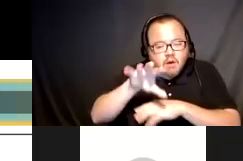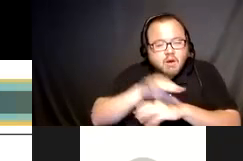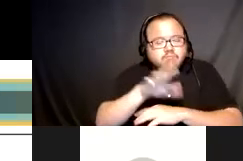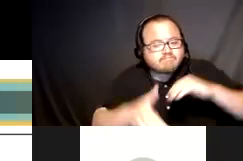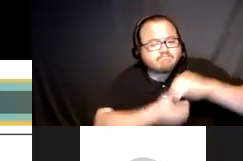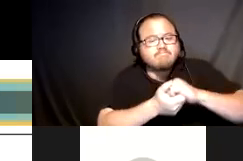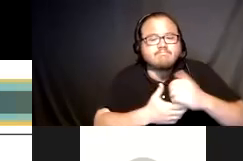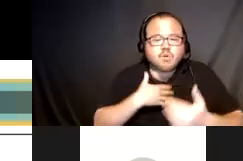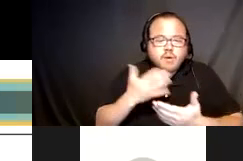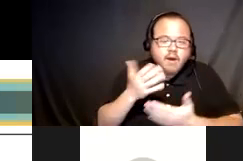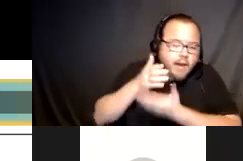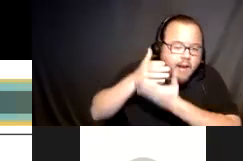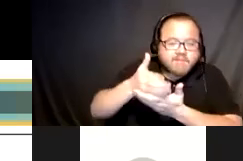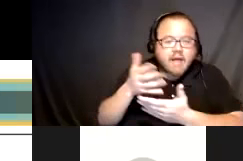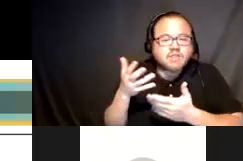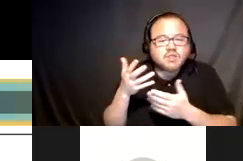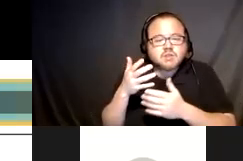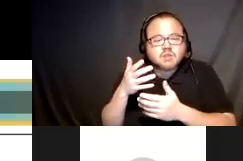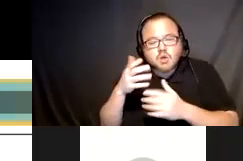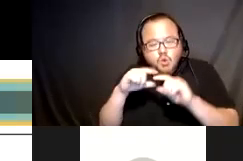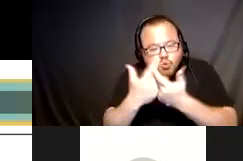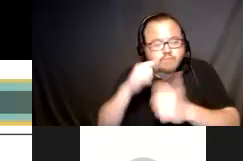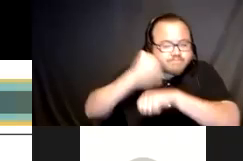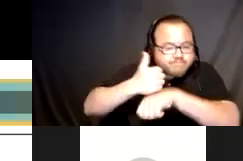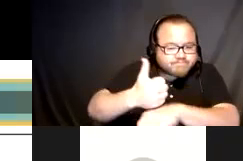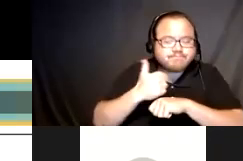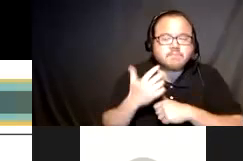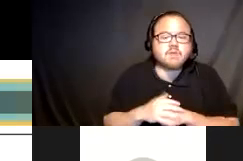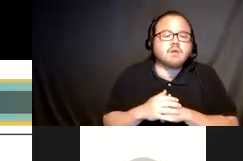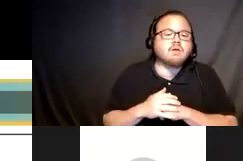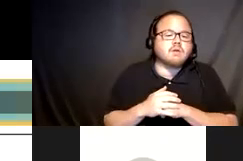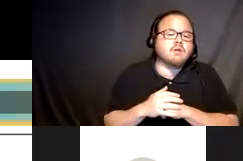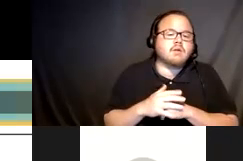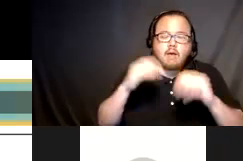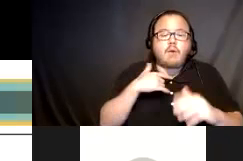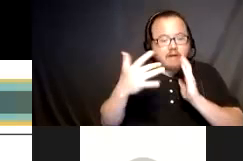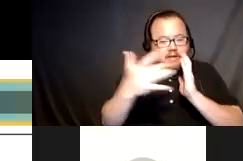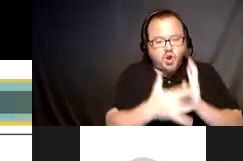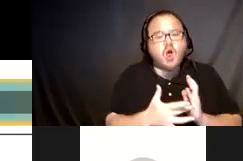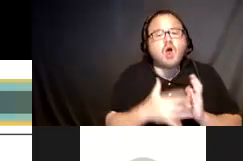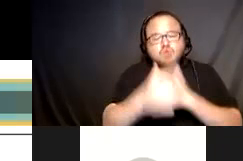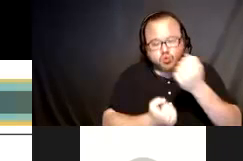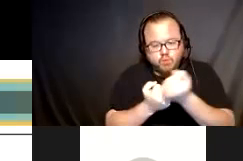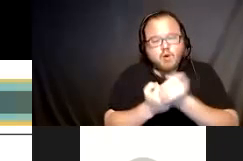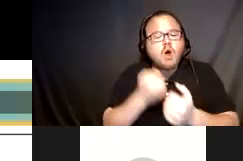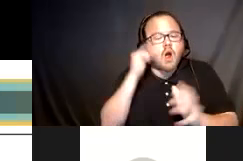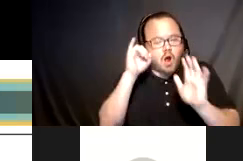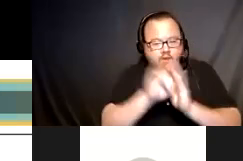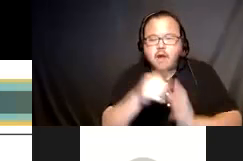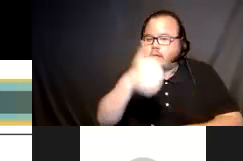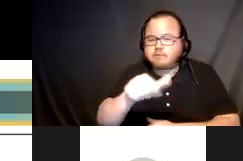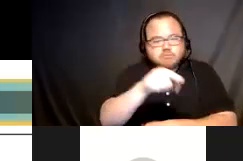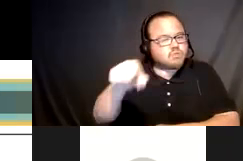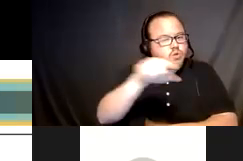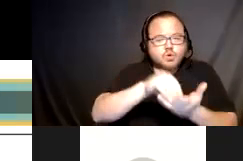creating intervention groups. And we also have technology to support identifying any students who may be